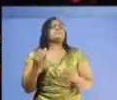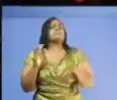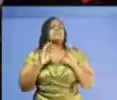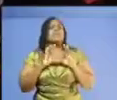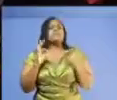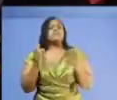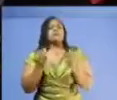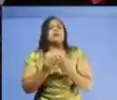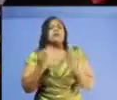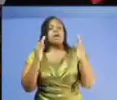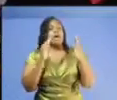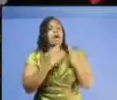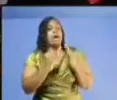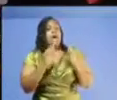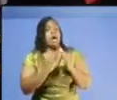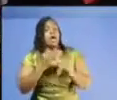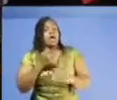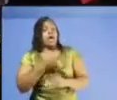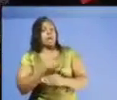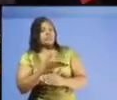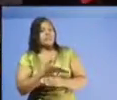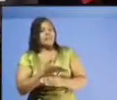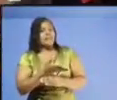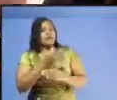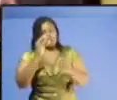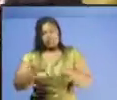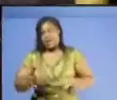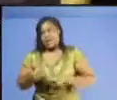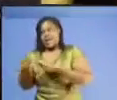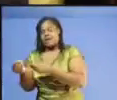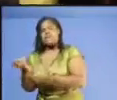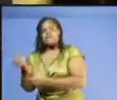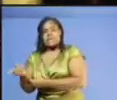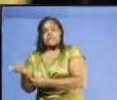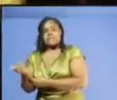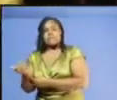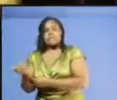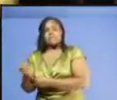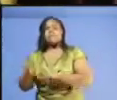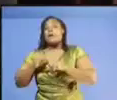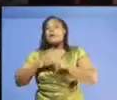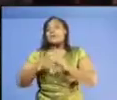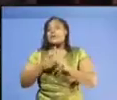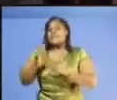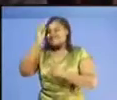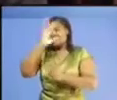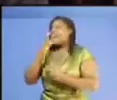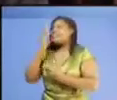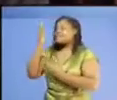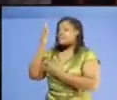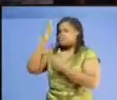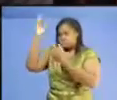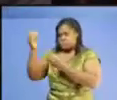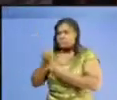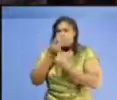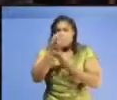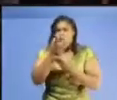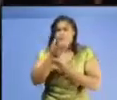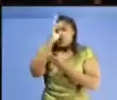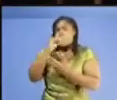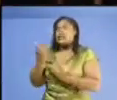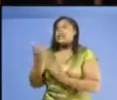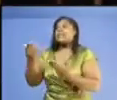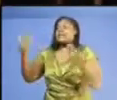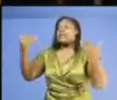was for her little grandson. Well, God says, because I am your God, I